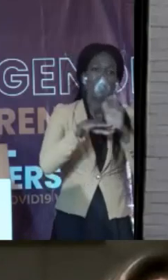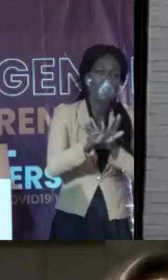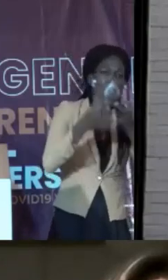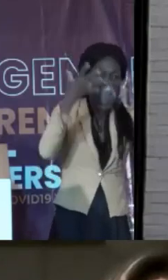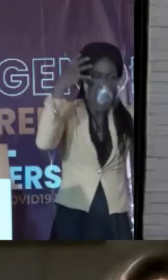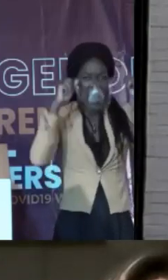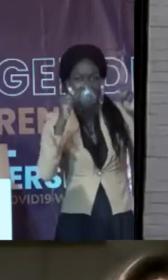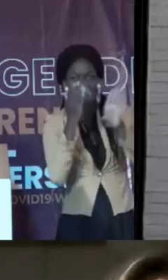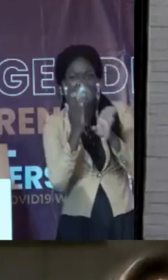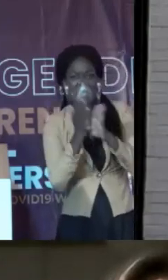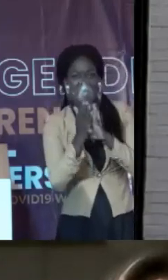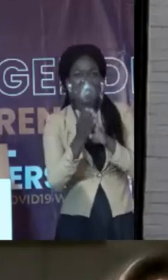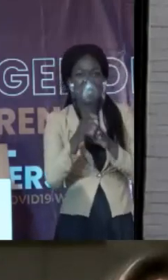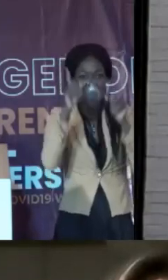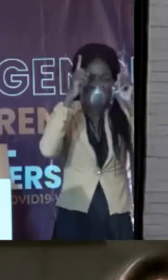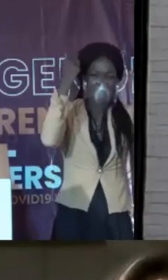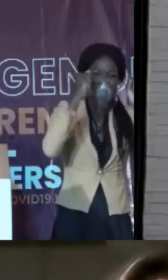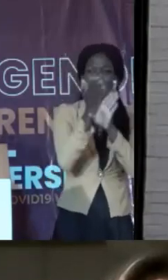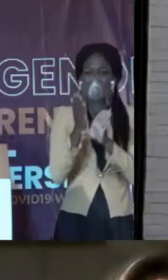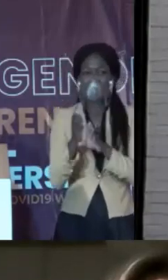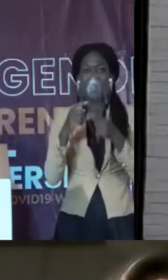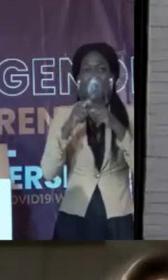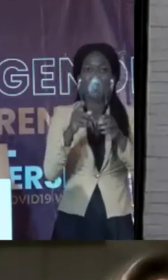aquaculture development.